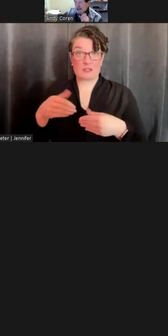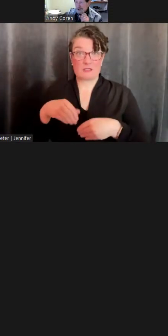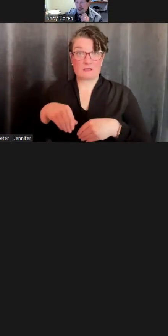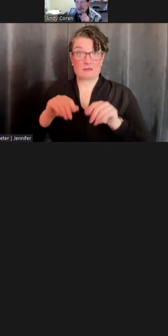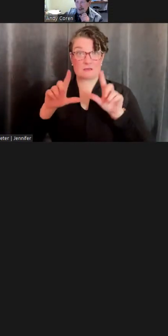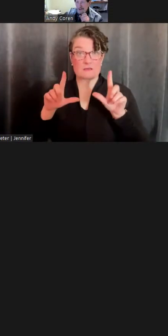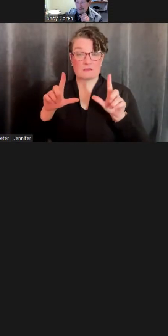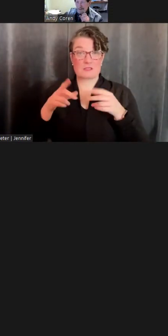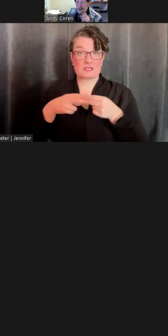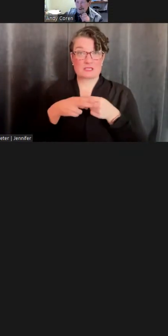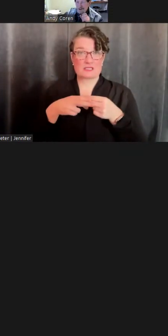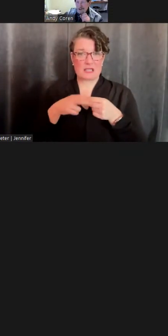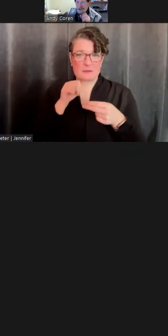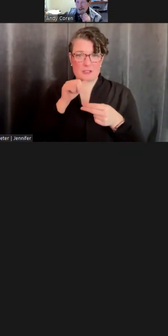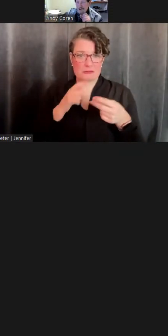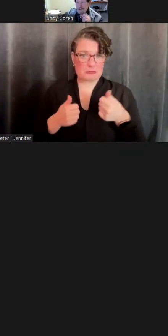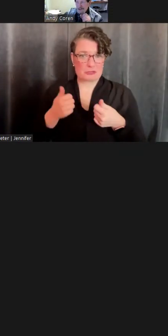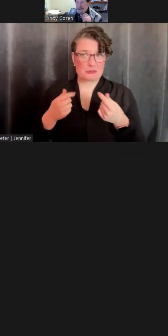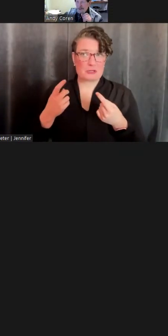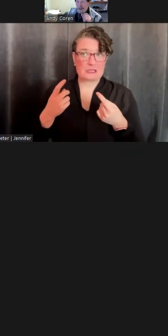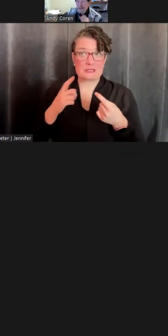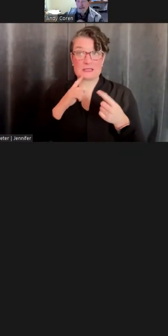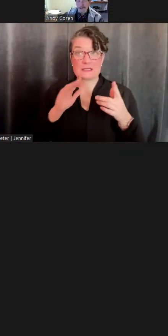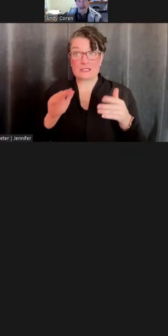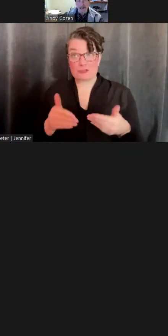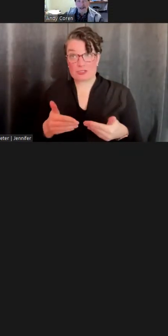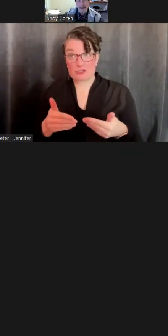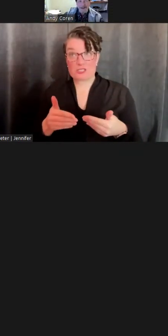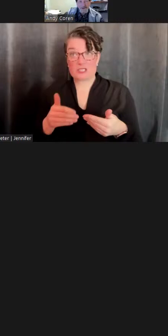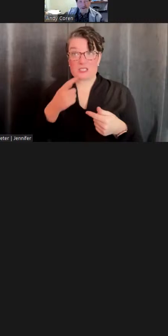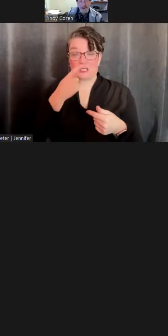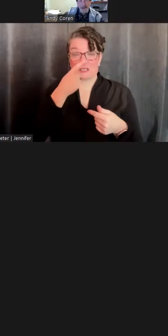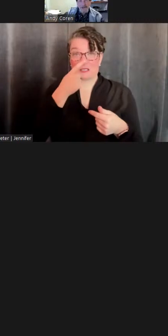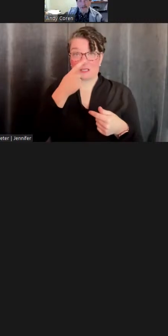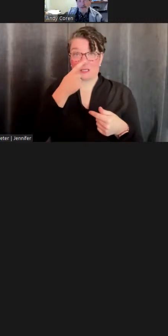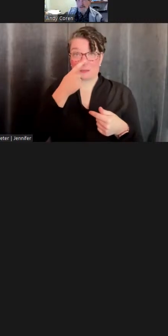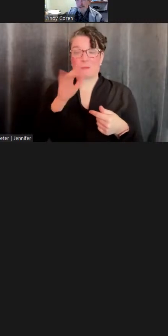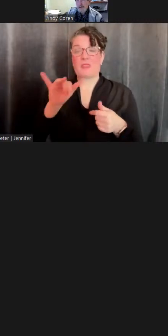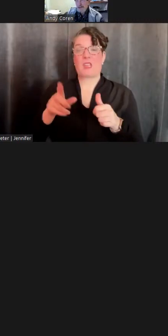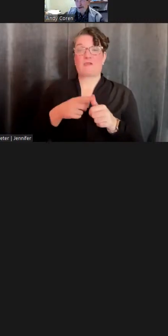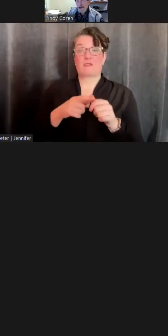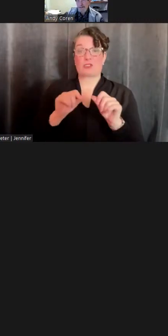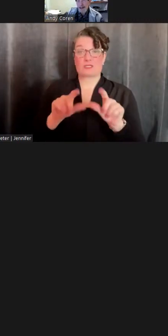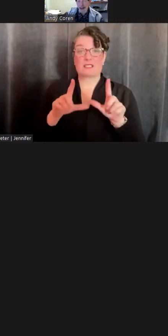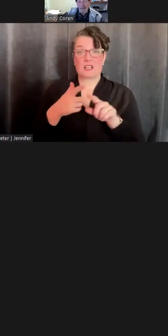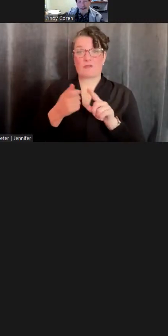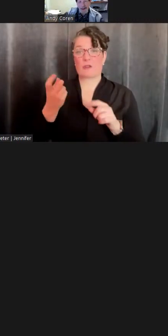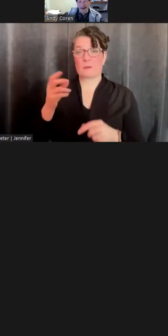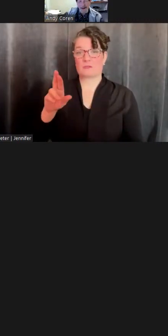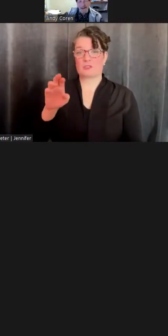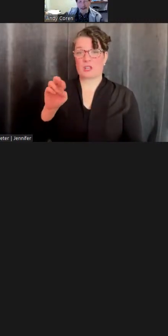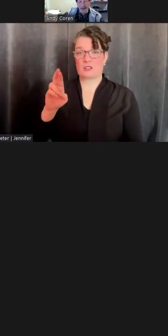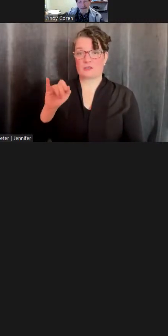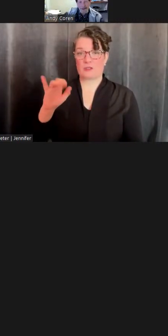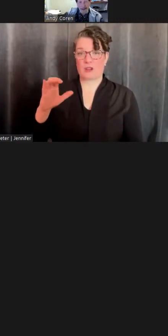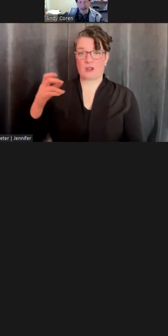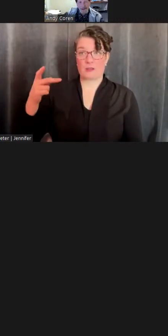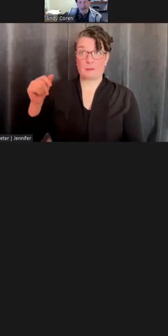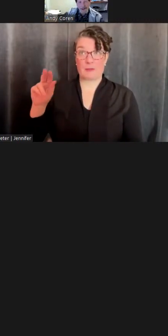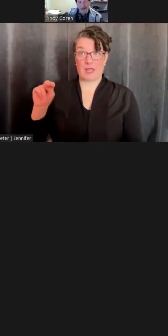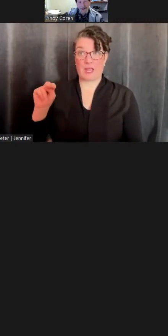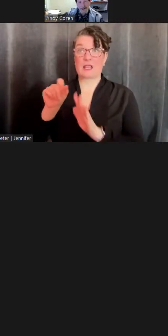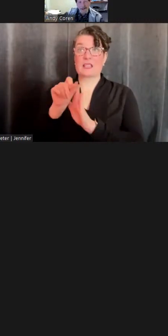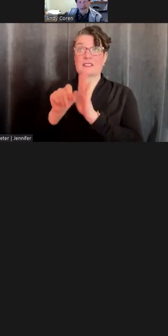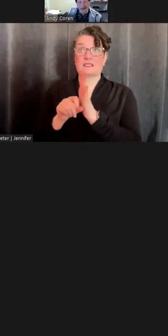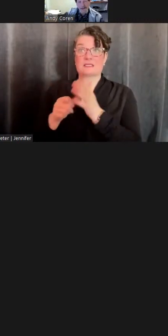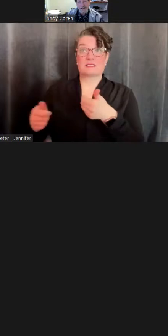know which slide you have up there. There's the introductory slide. Can you put up the slide? This first slide is from Dr. Erica Pan, our state